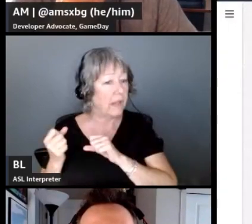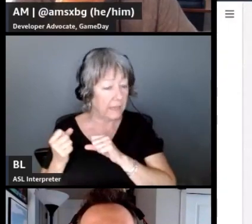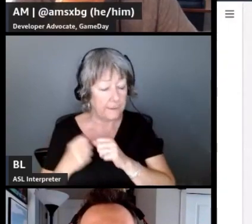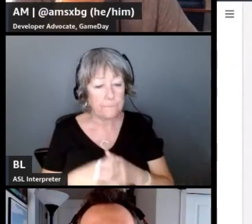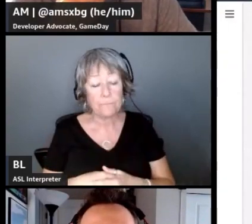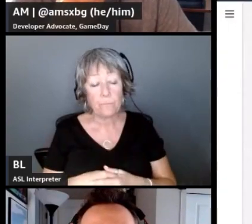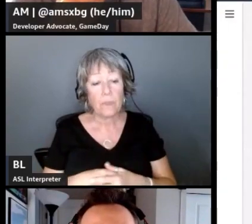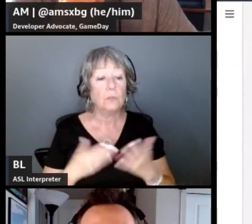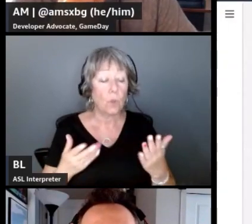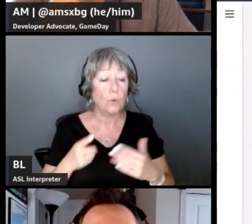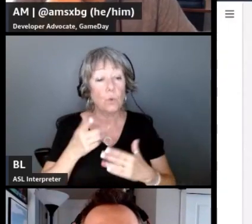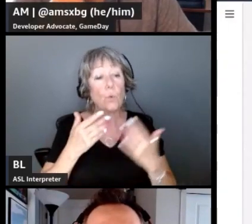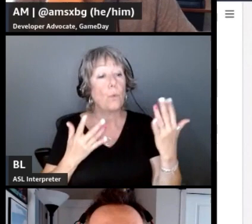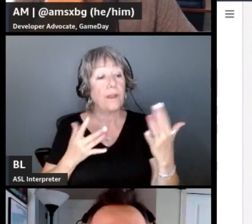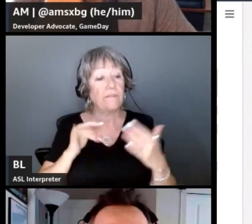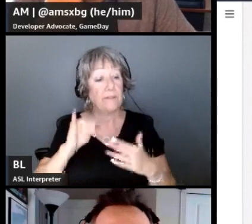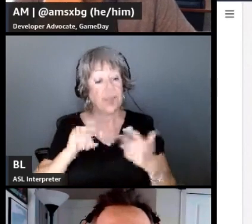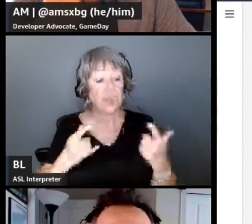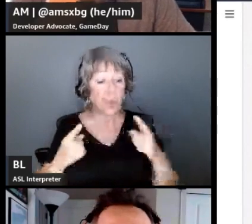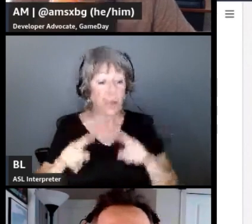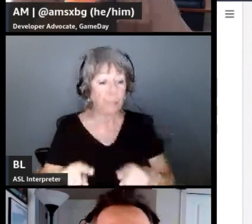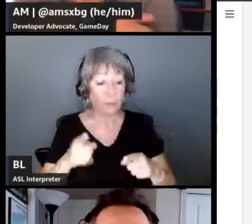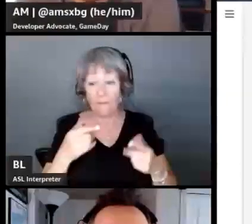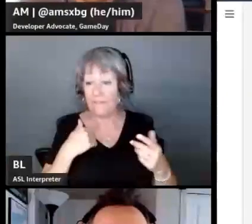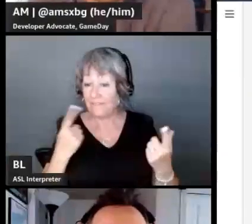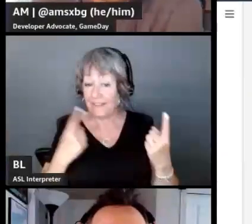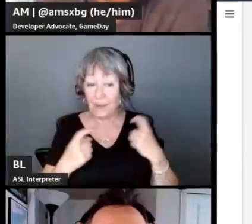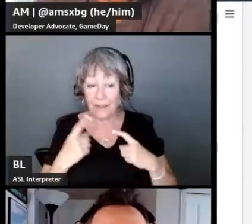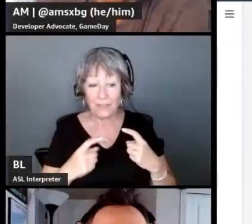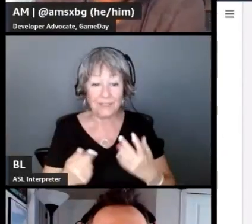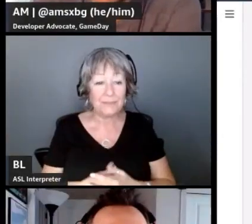So yeah, as you wait for this to happen, any questions?